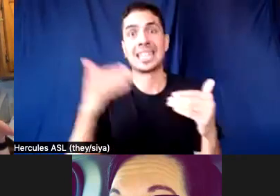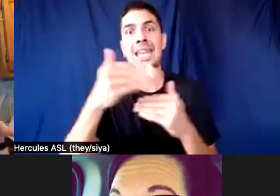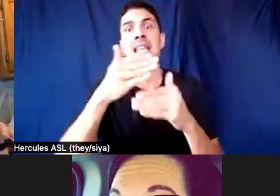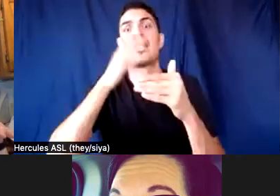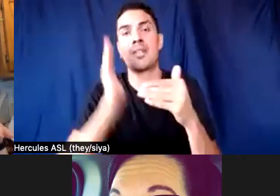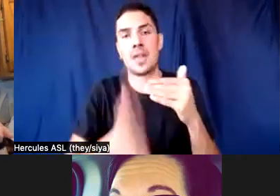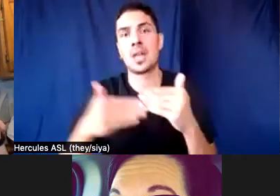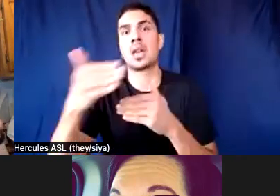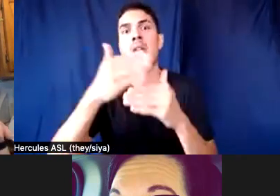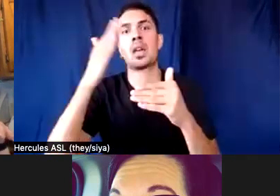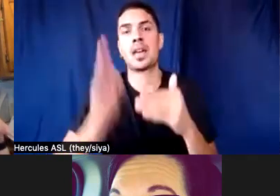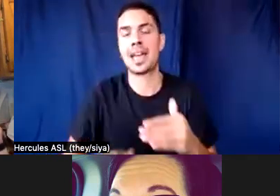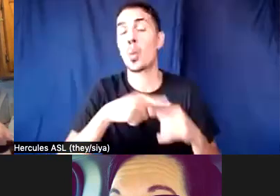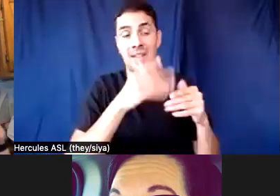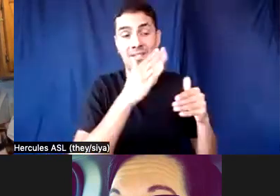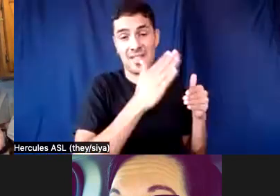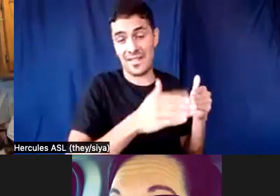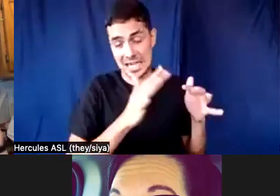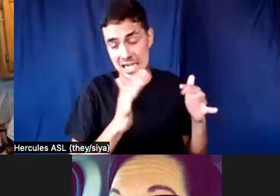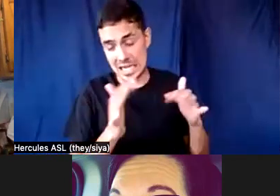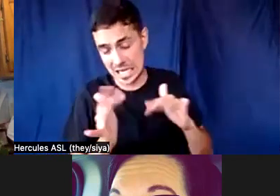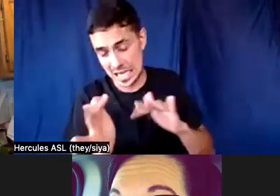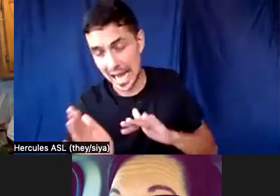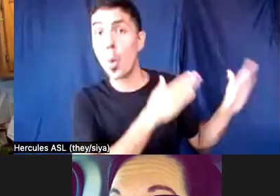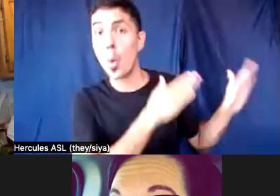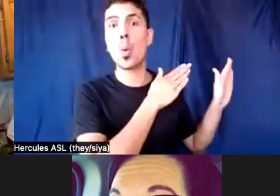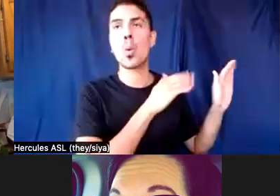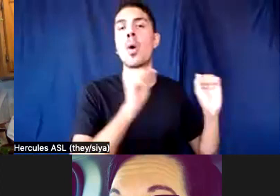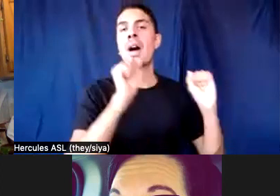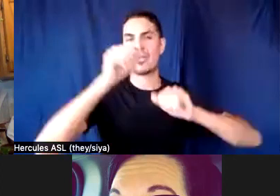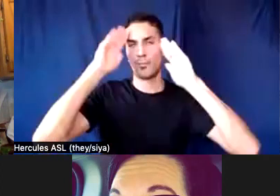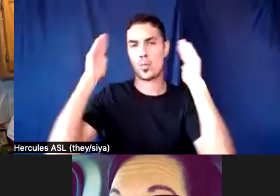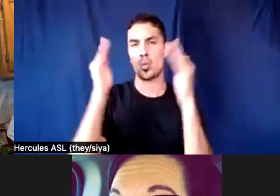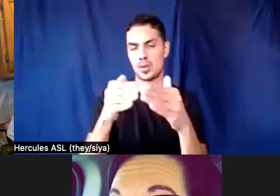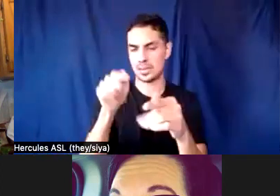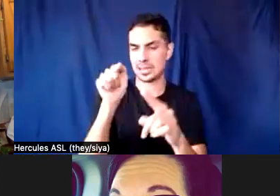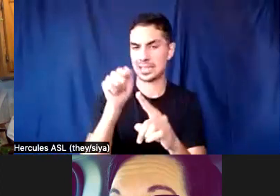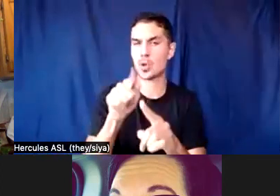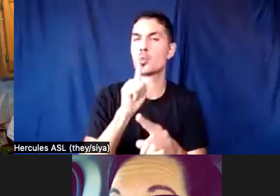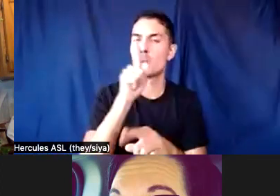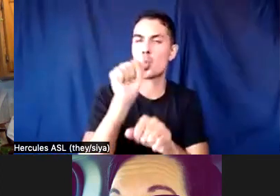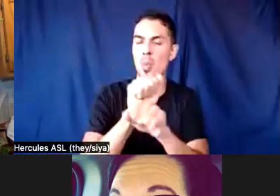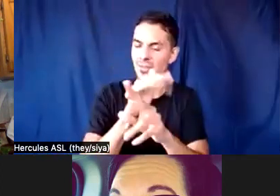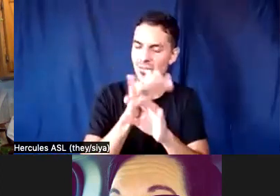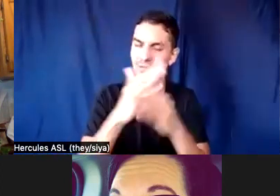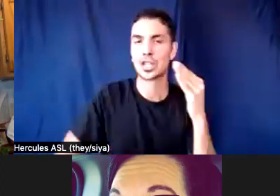real decisions, that's where we want to go with our advocacy. Yeah, it's awesome.